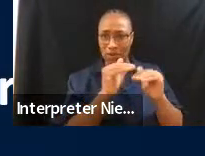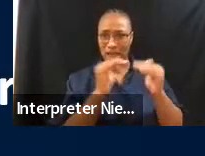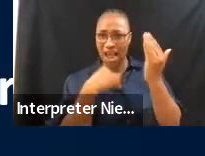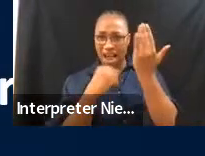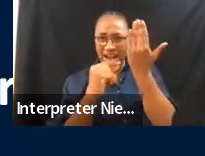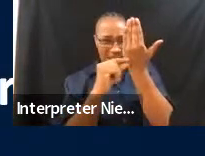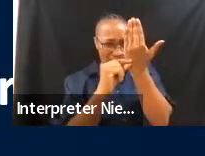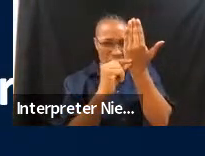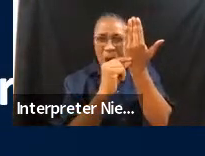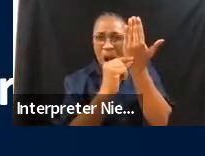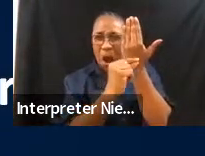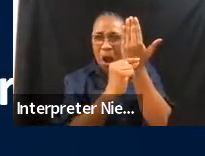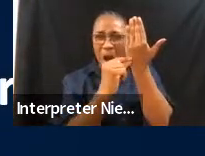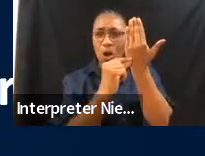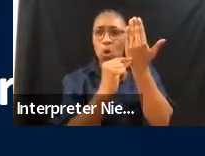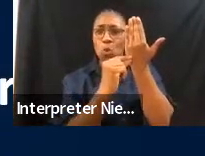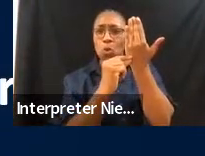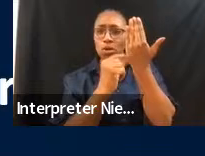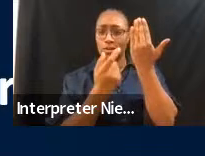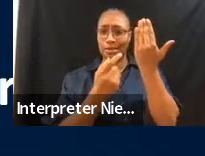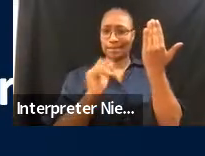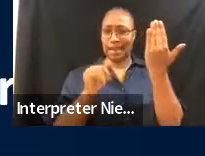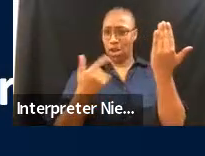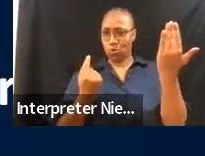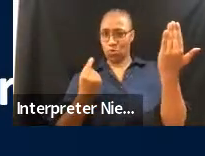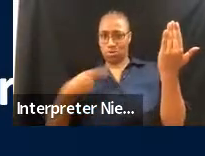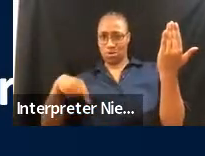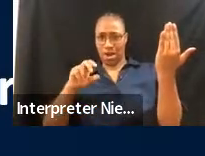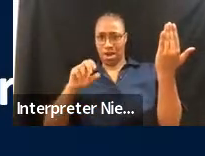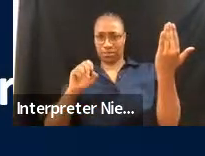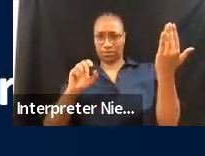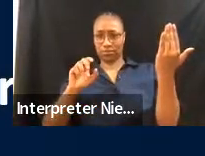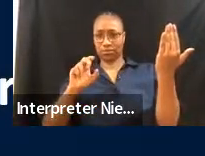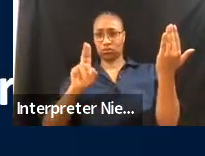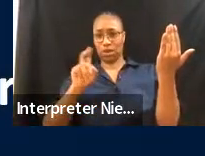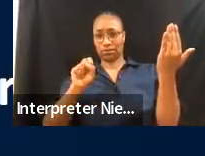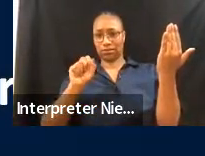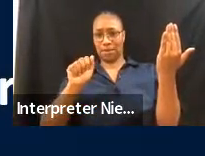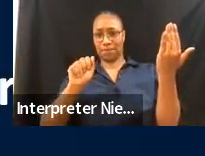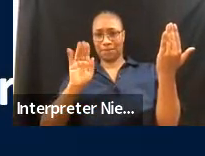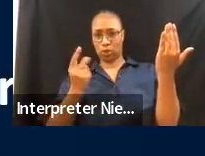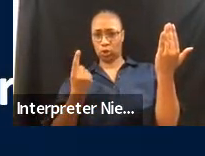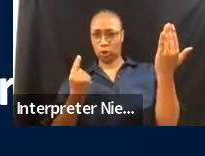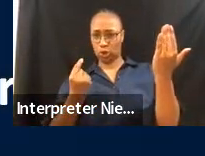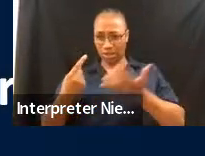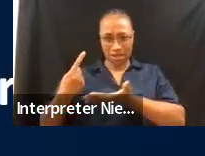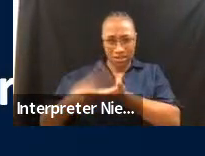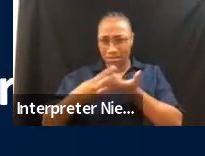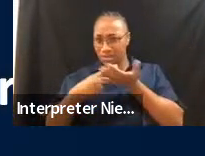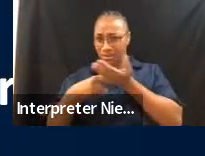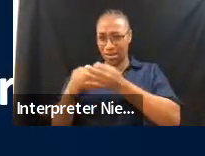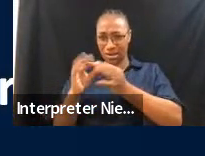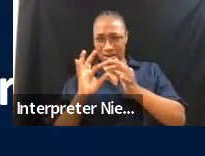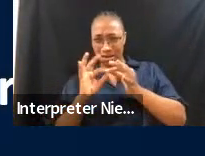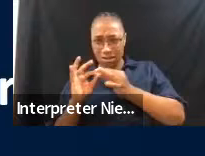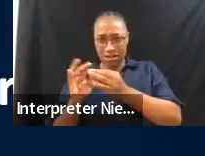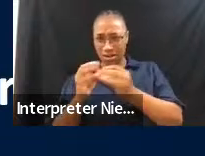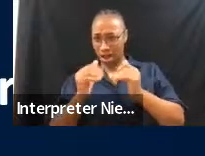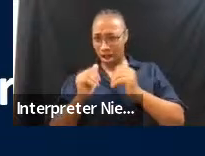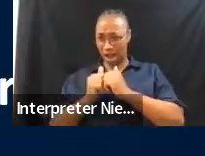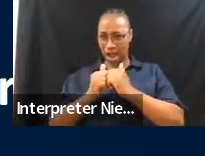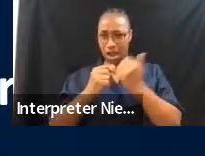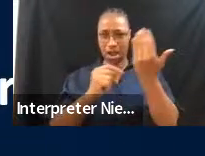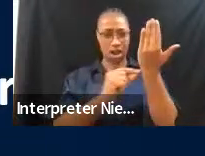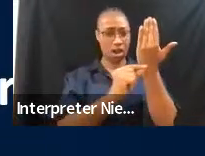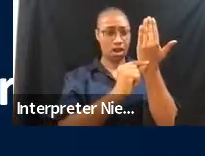group to develop best practices for making information on prescription drug container labels accessible to people who